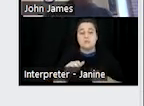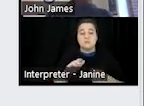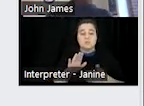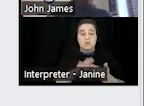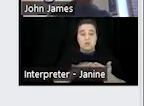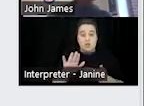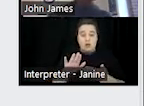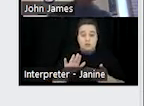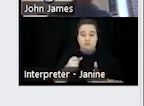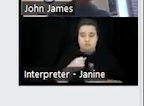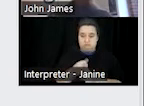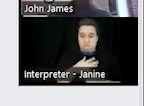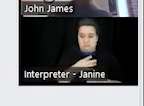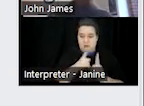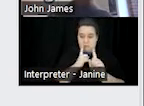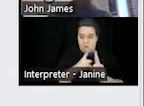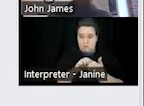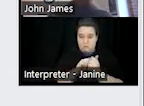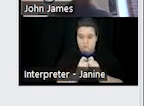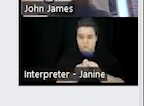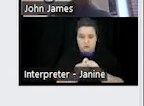changed my career goals? Mm-hmm. It has